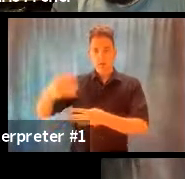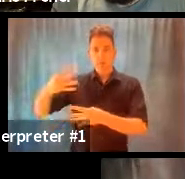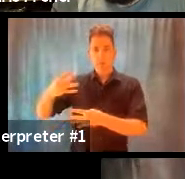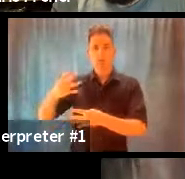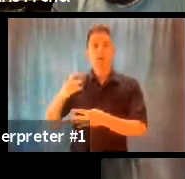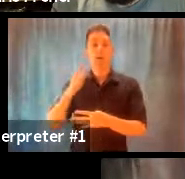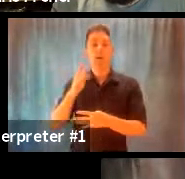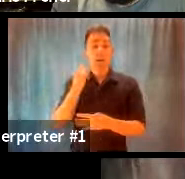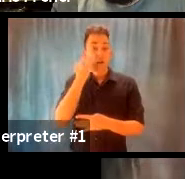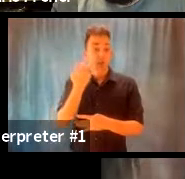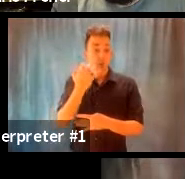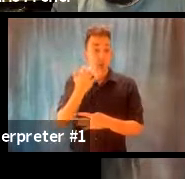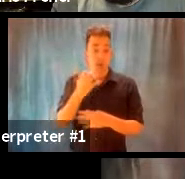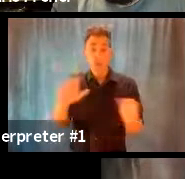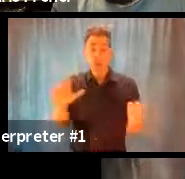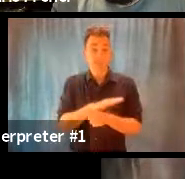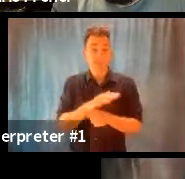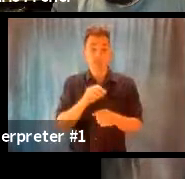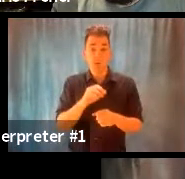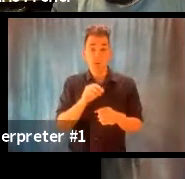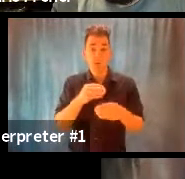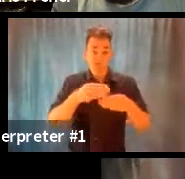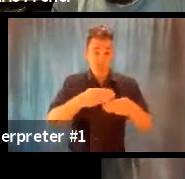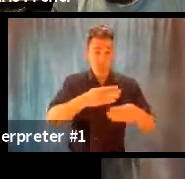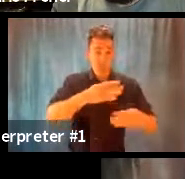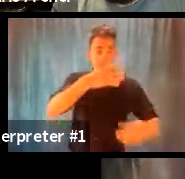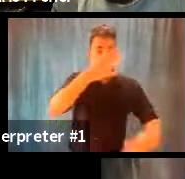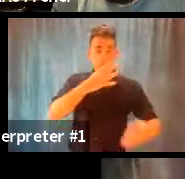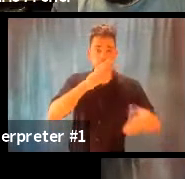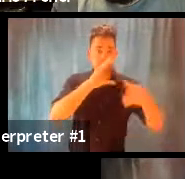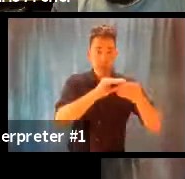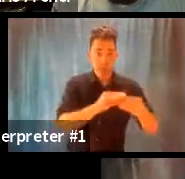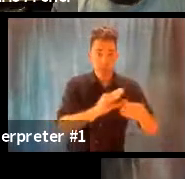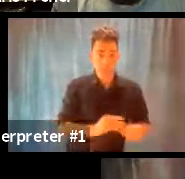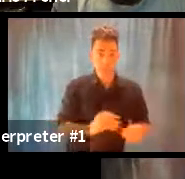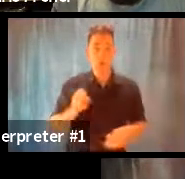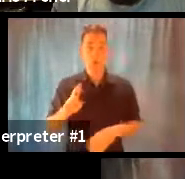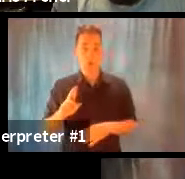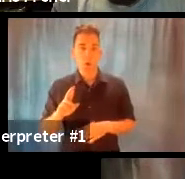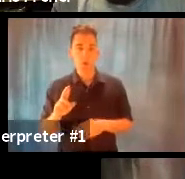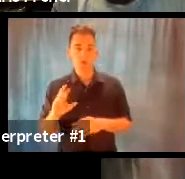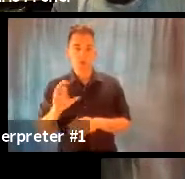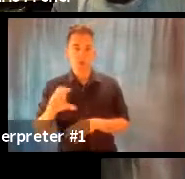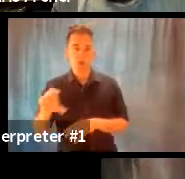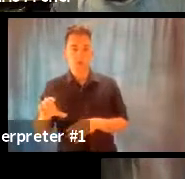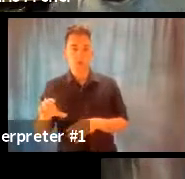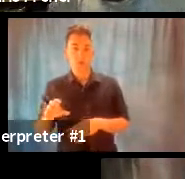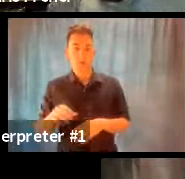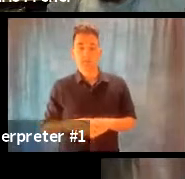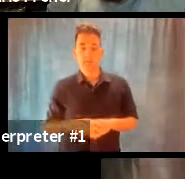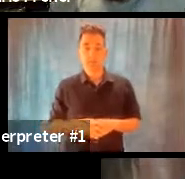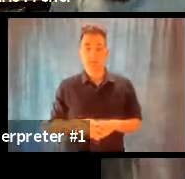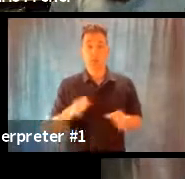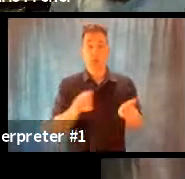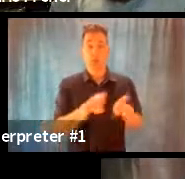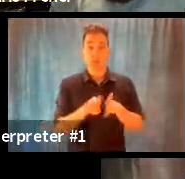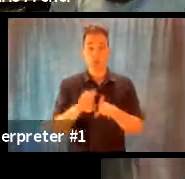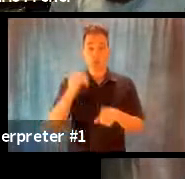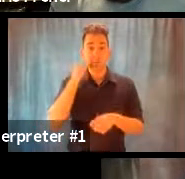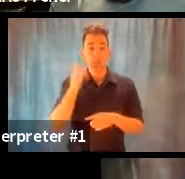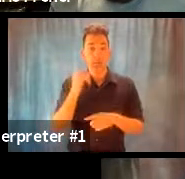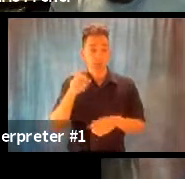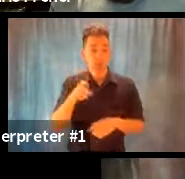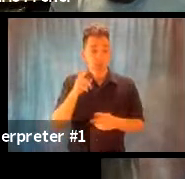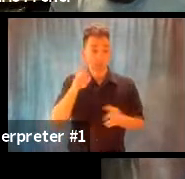see subtitles or the full transcript. And if you need to see our sign language interpreters, remember that when you